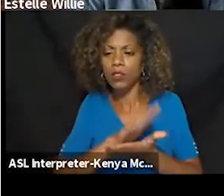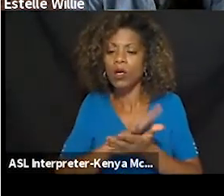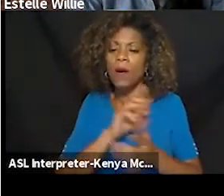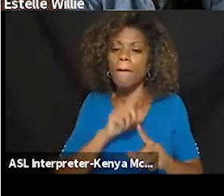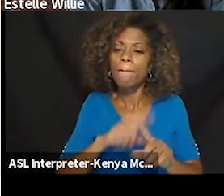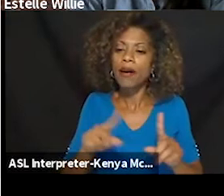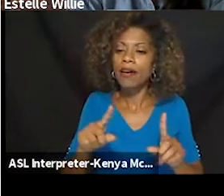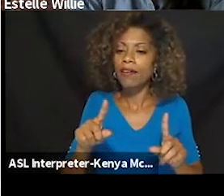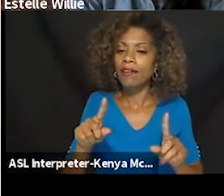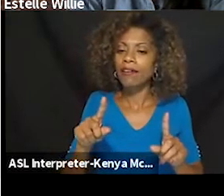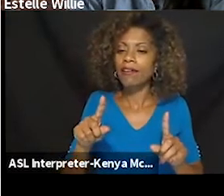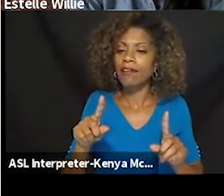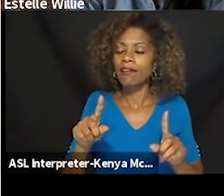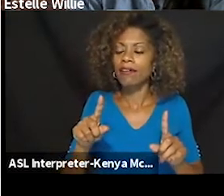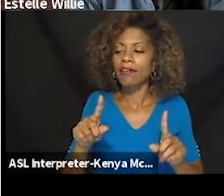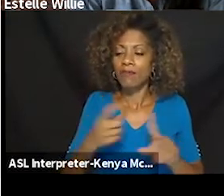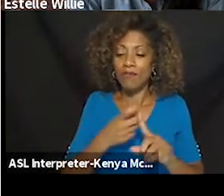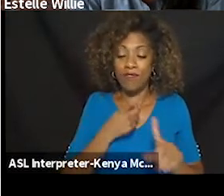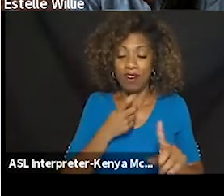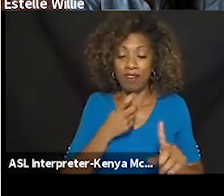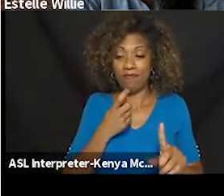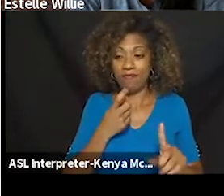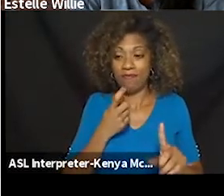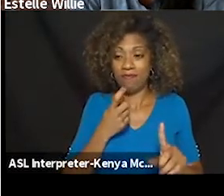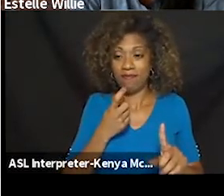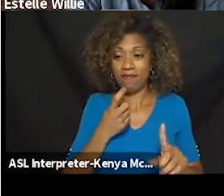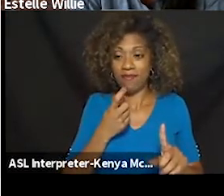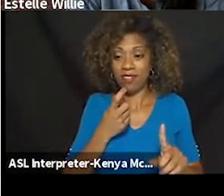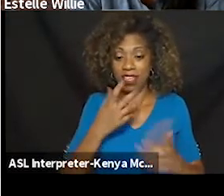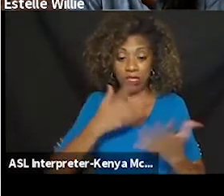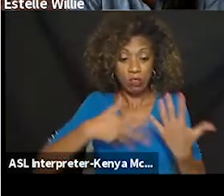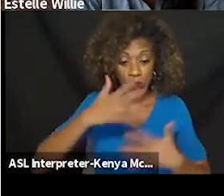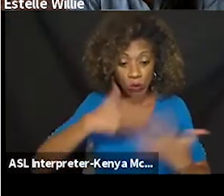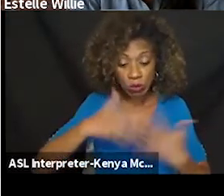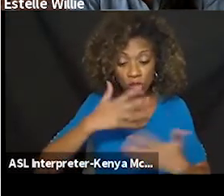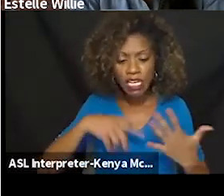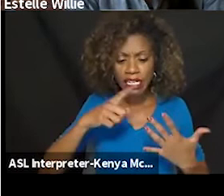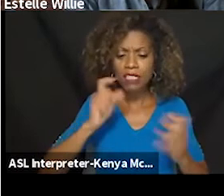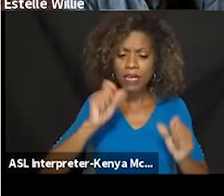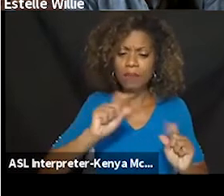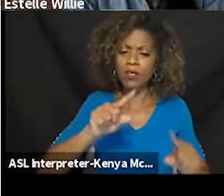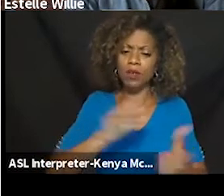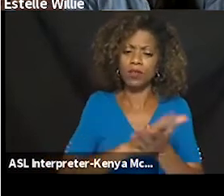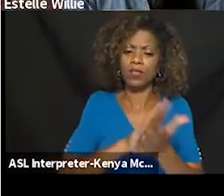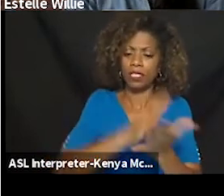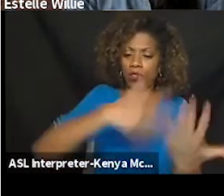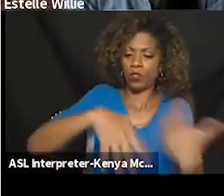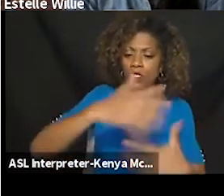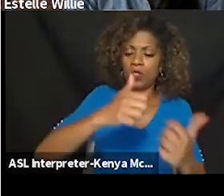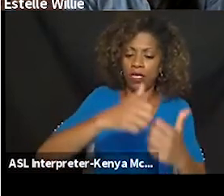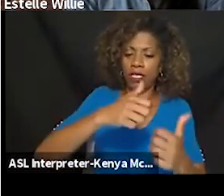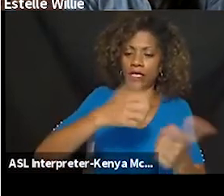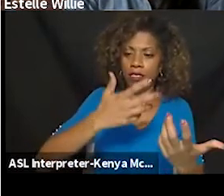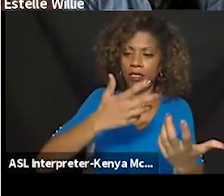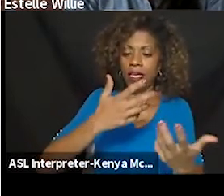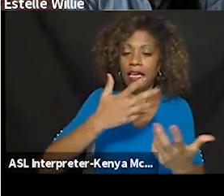that they're facing, both from an academic perspective and then also from a social perspective. But also it's an employment